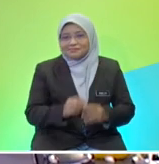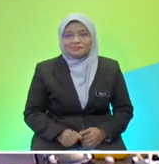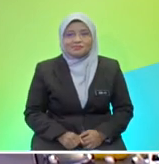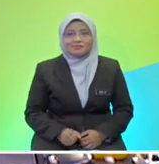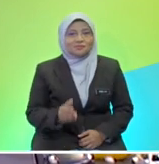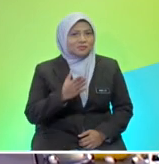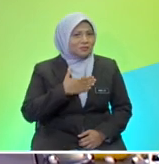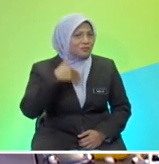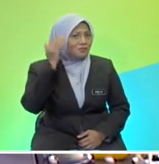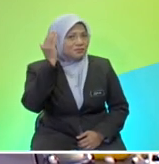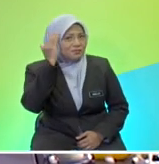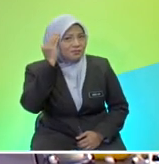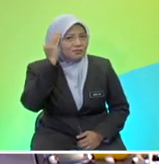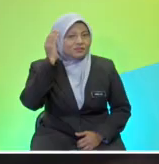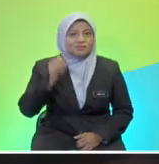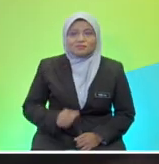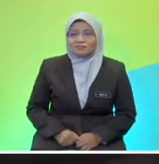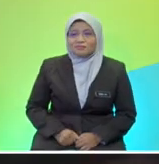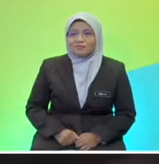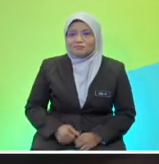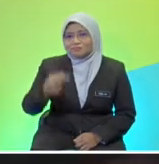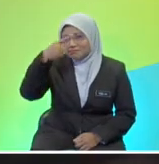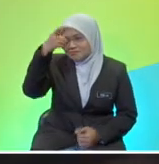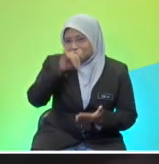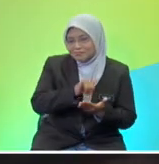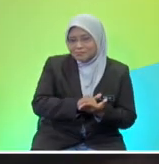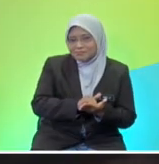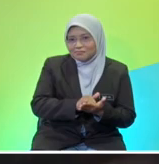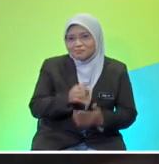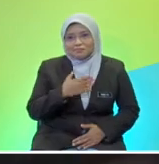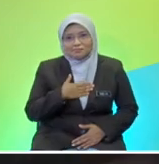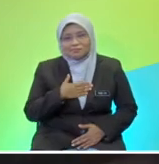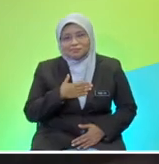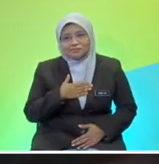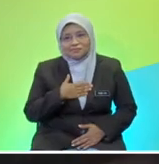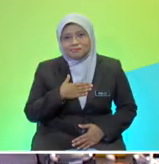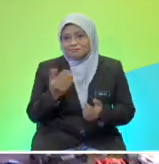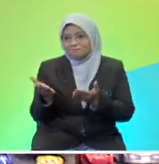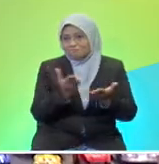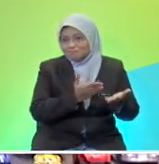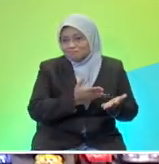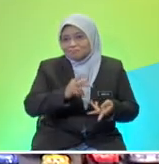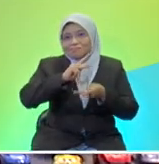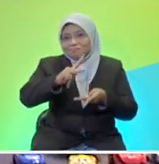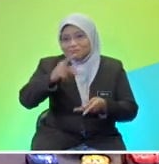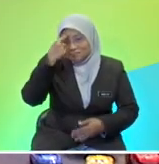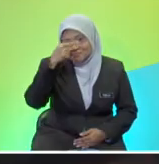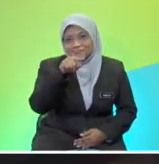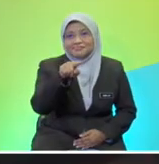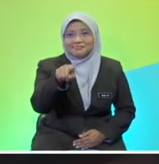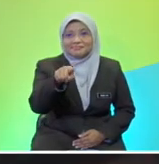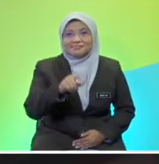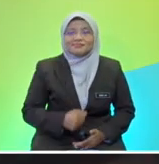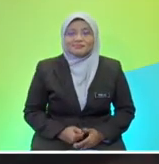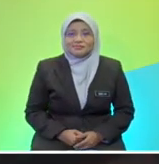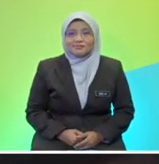Oh, yay. Okay, that's why I have something for you. You got something for me? Yes. Wow. Have a look. Let